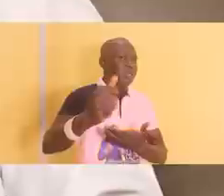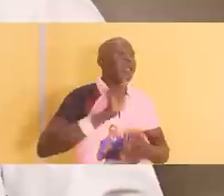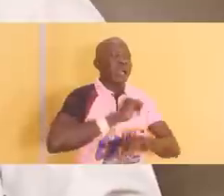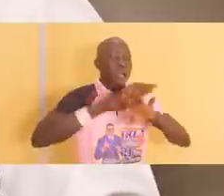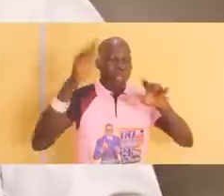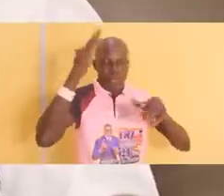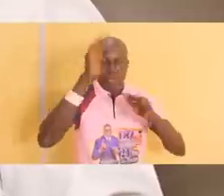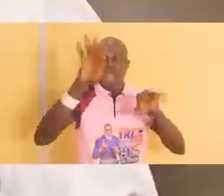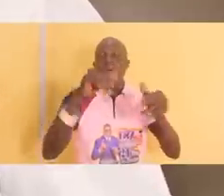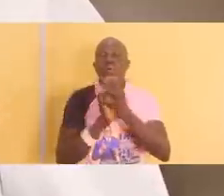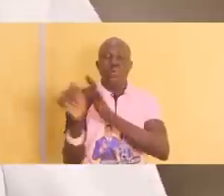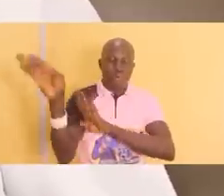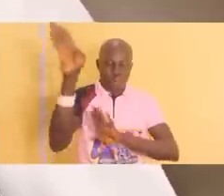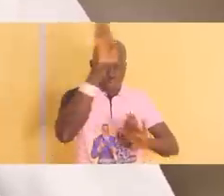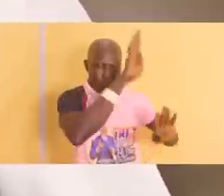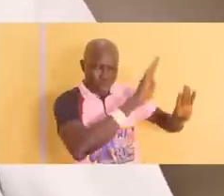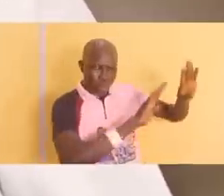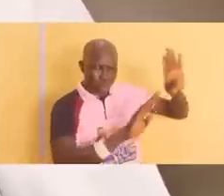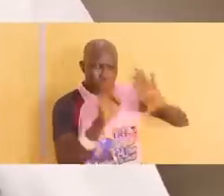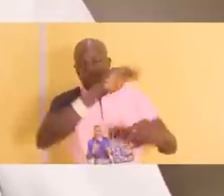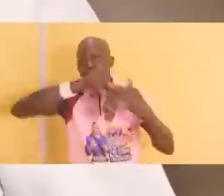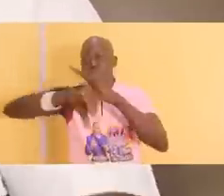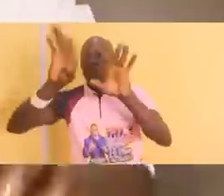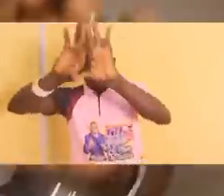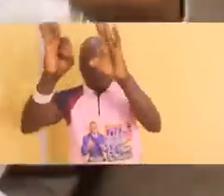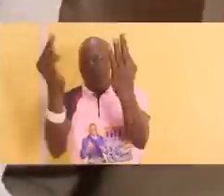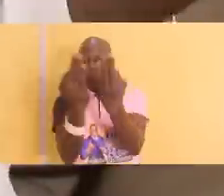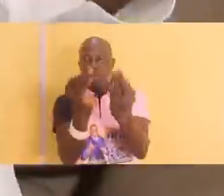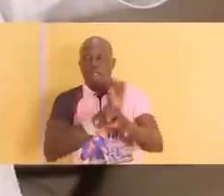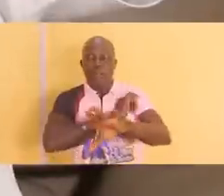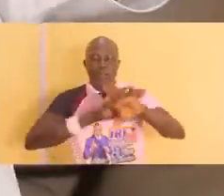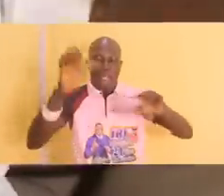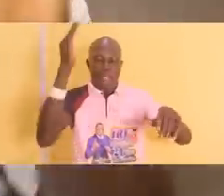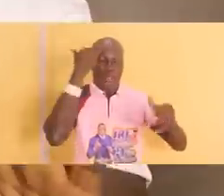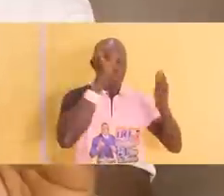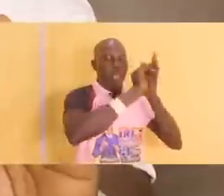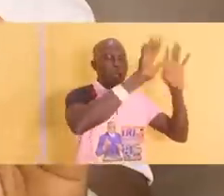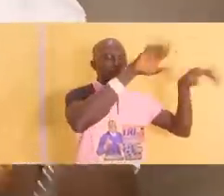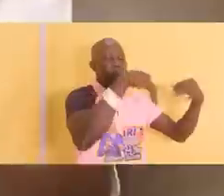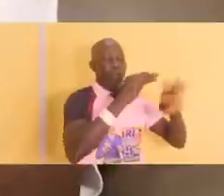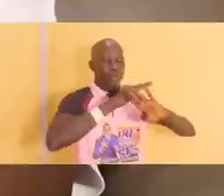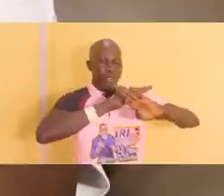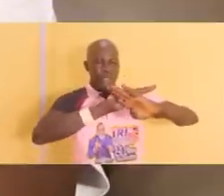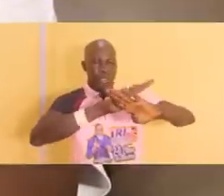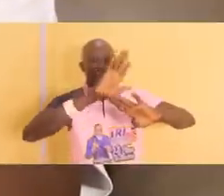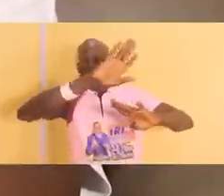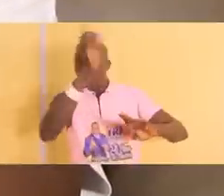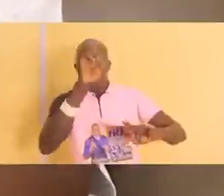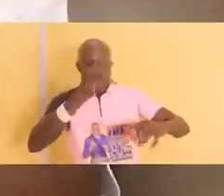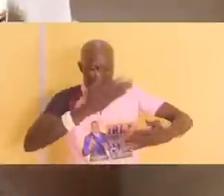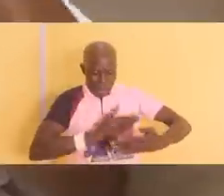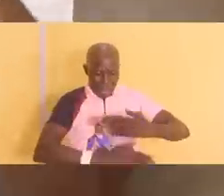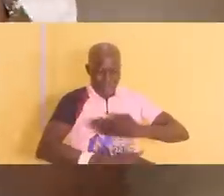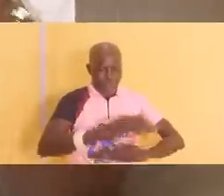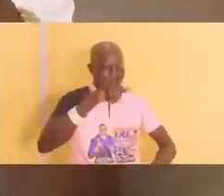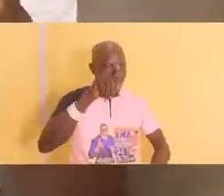something tangible? Amen. I don't know how they torment them so much in your family. Amen. I don't know how they delay